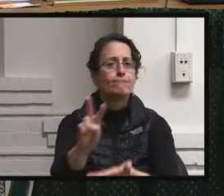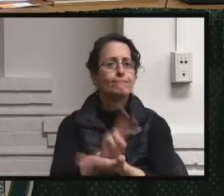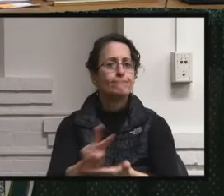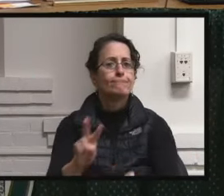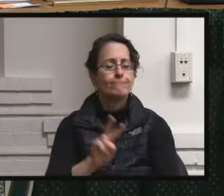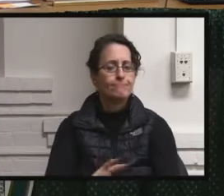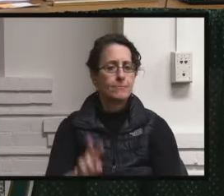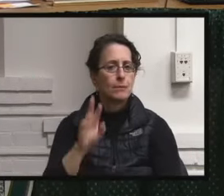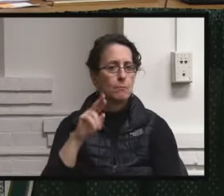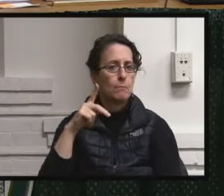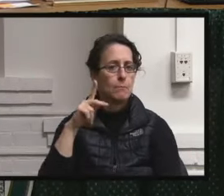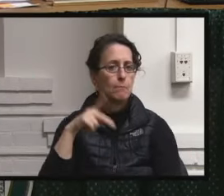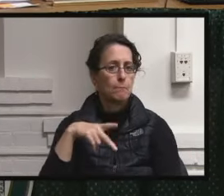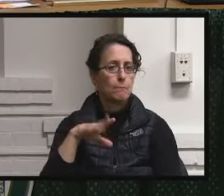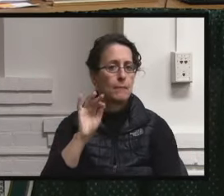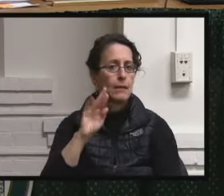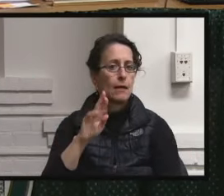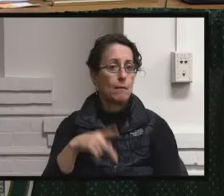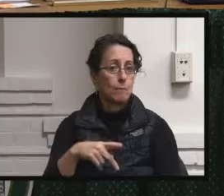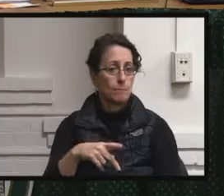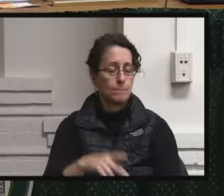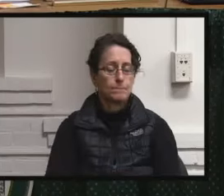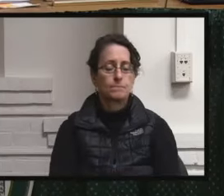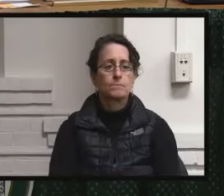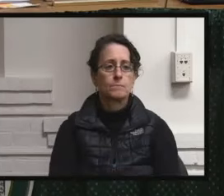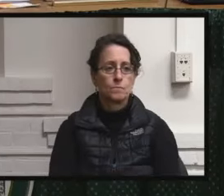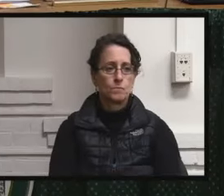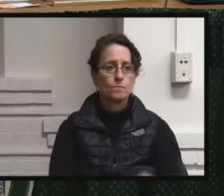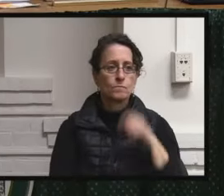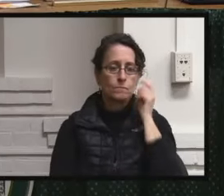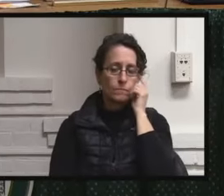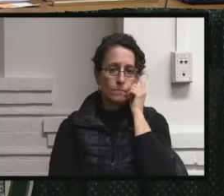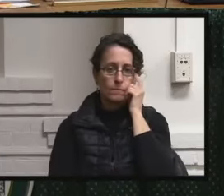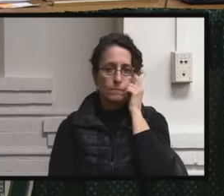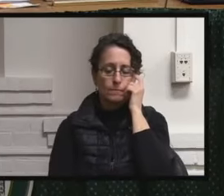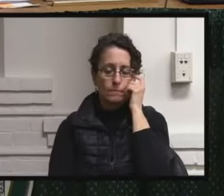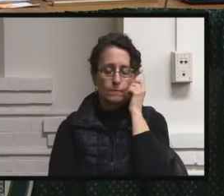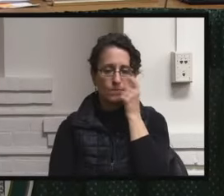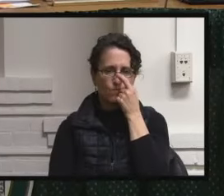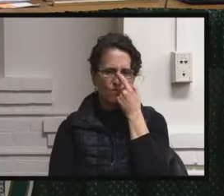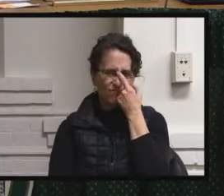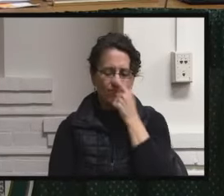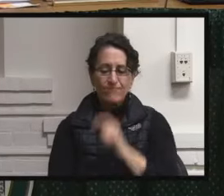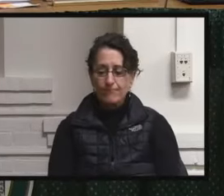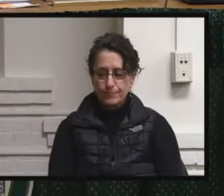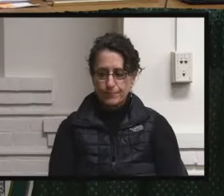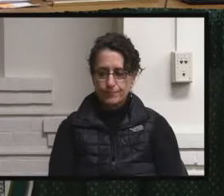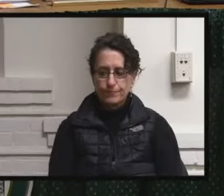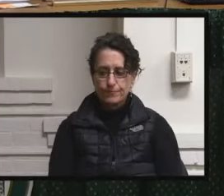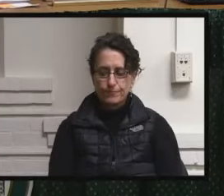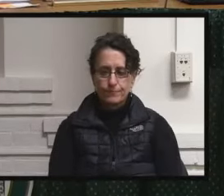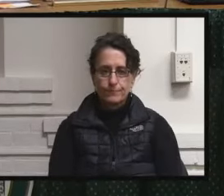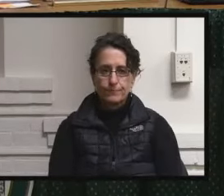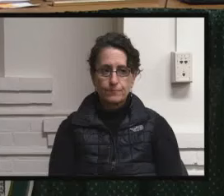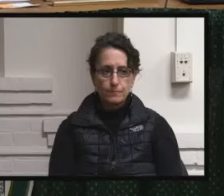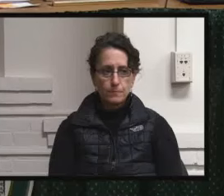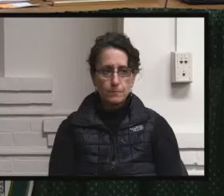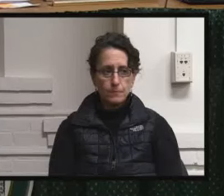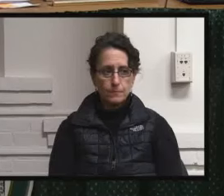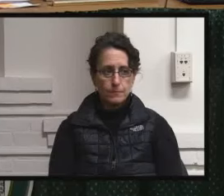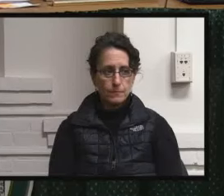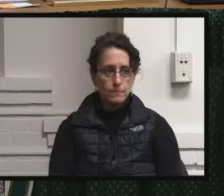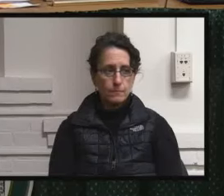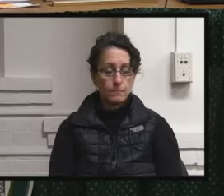And as I understand it, and we can hear more about it, that contractual